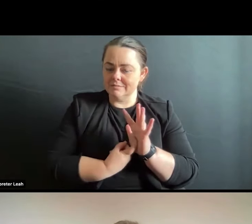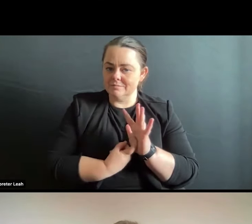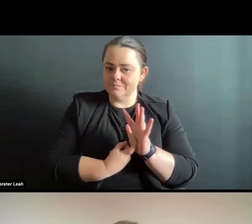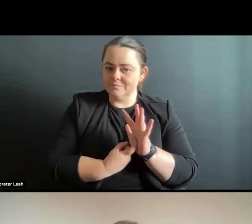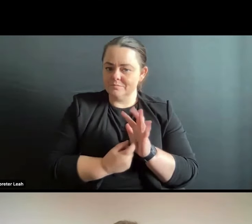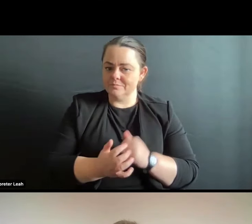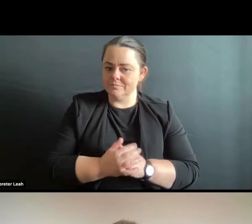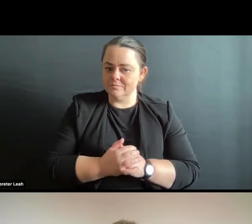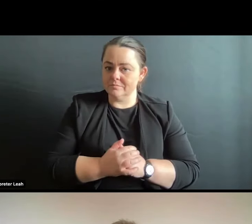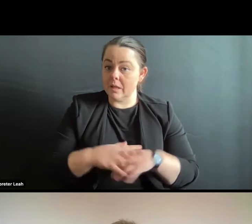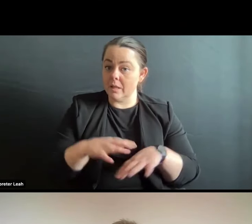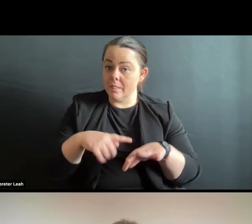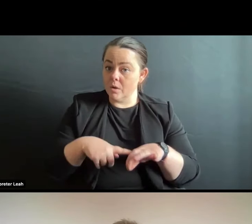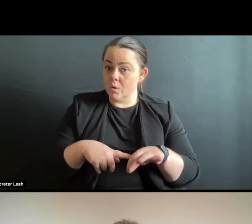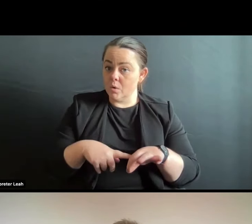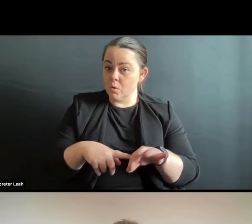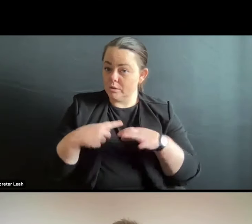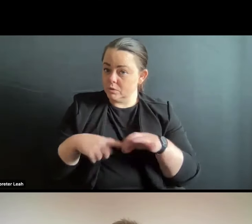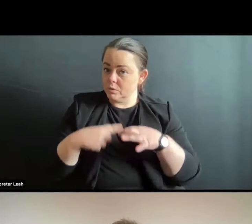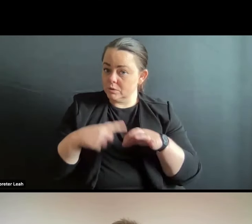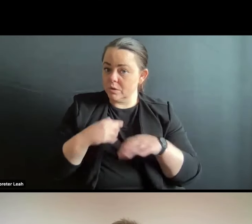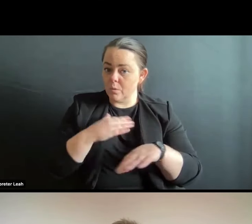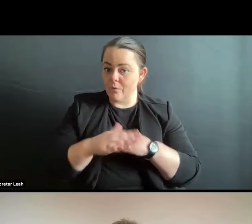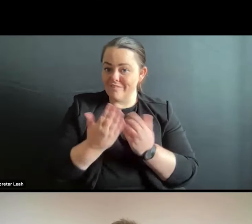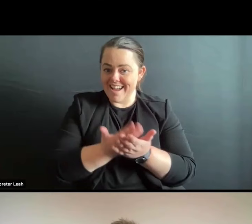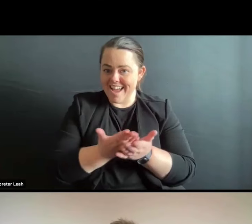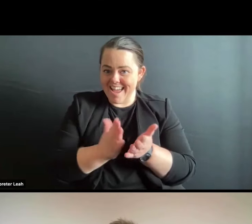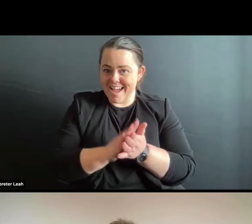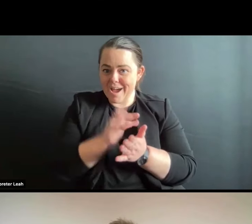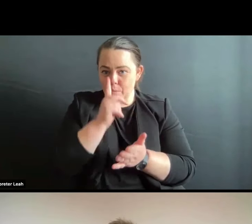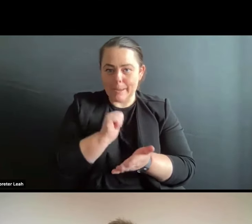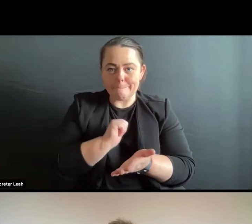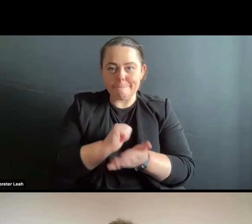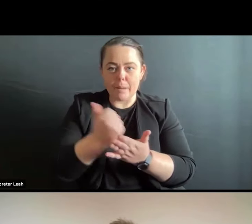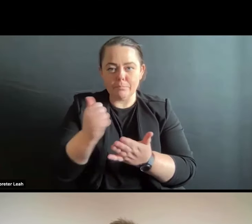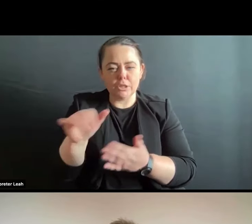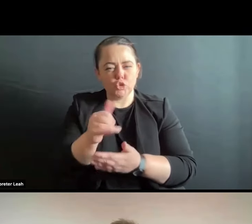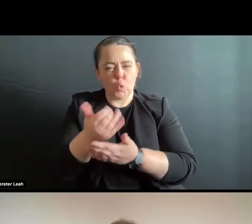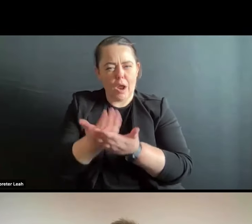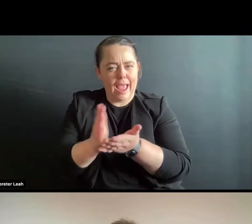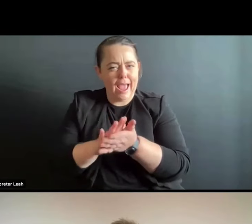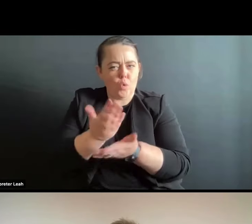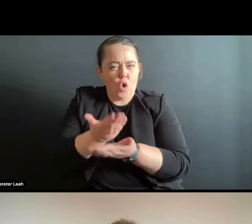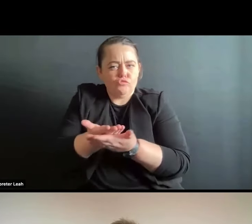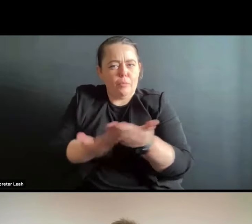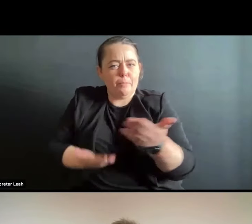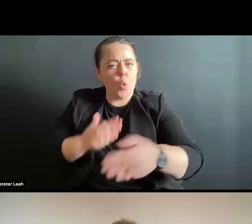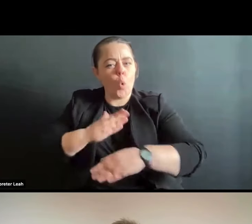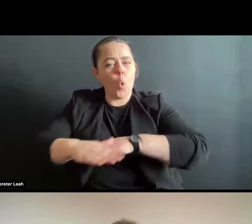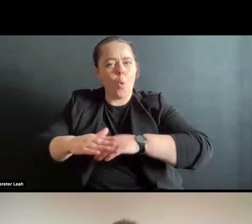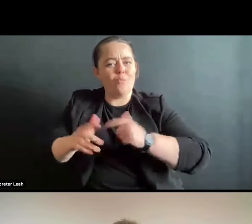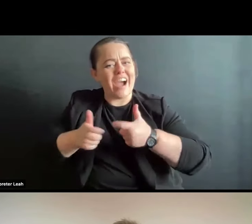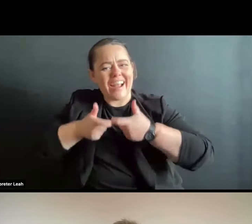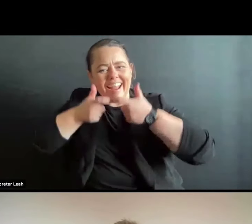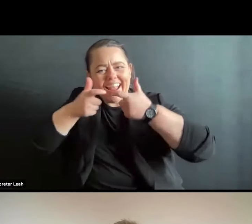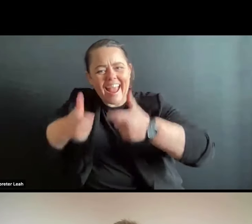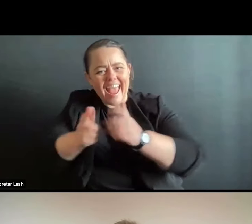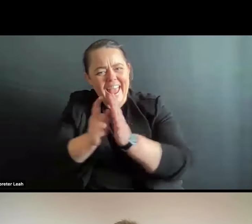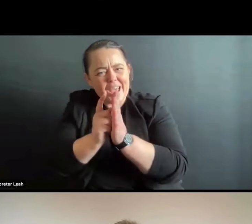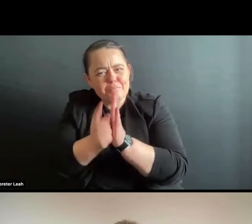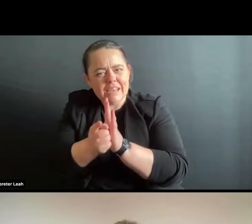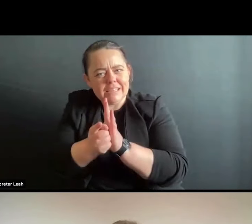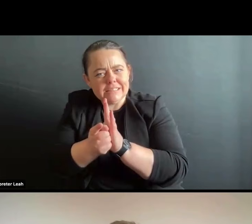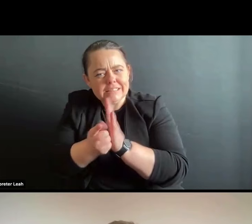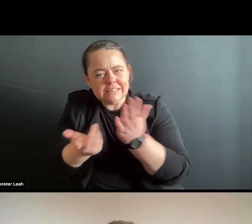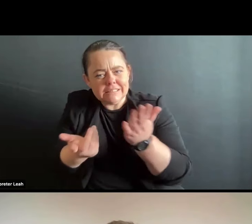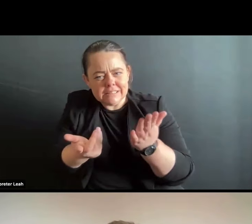how to publish or report on care minutes. So probably not one for